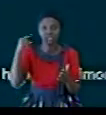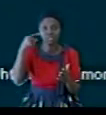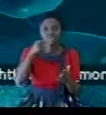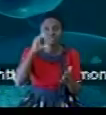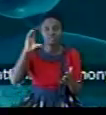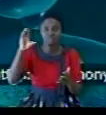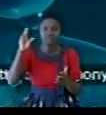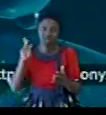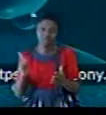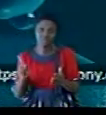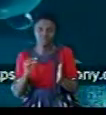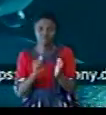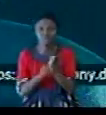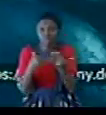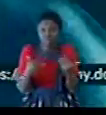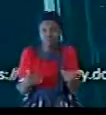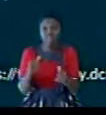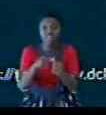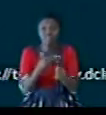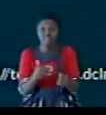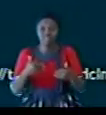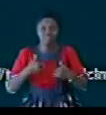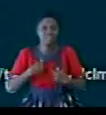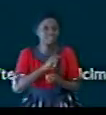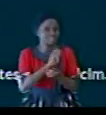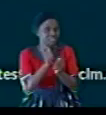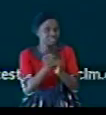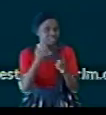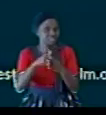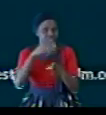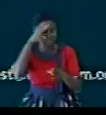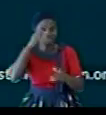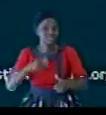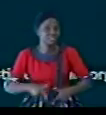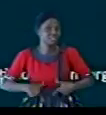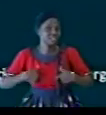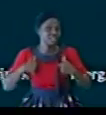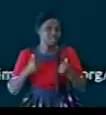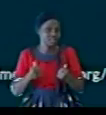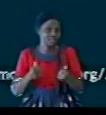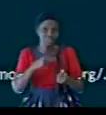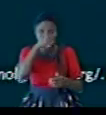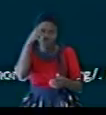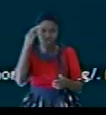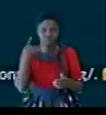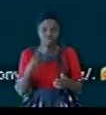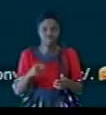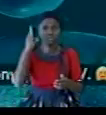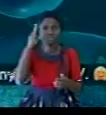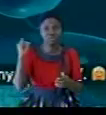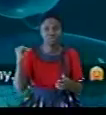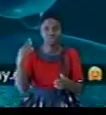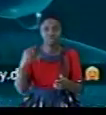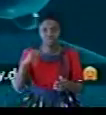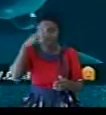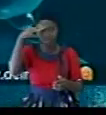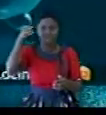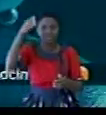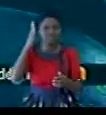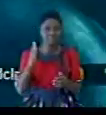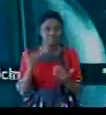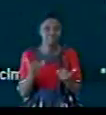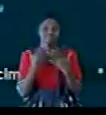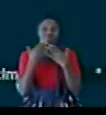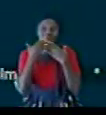teaching of the man of God. And now he's thanking God for the great change he's experienced. Eunice